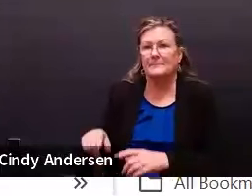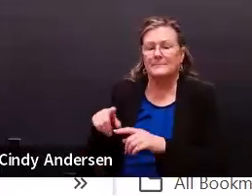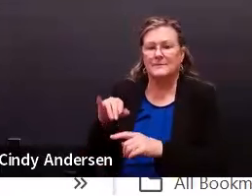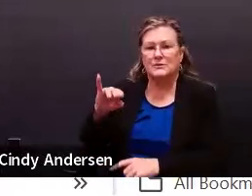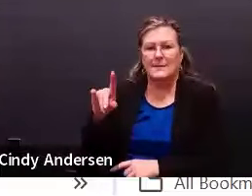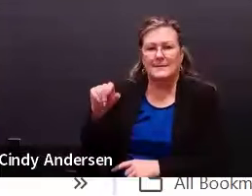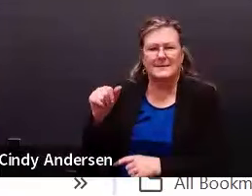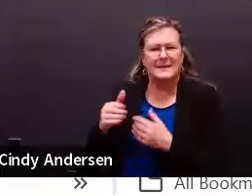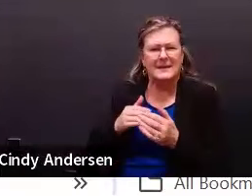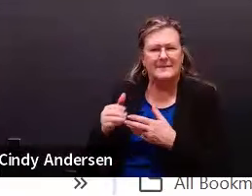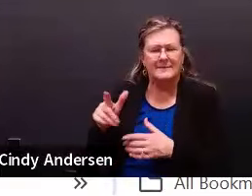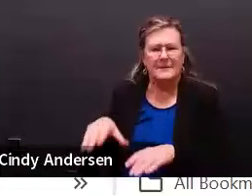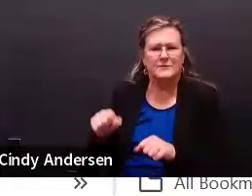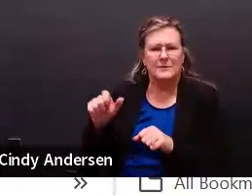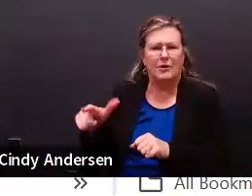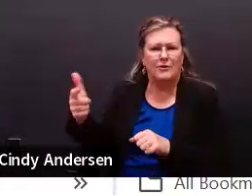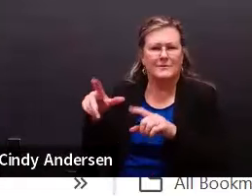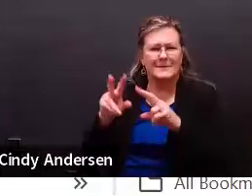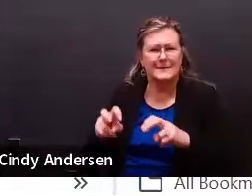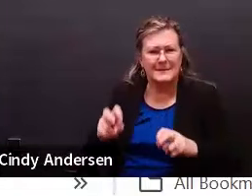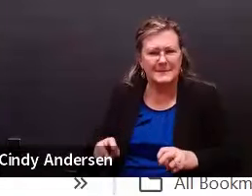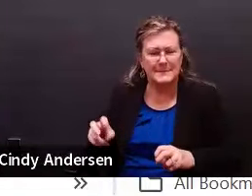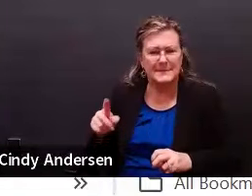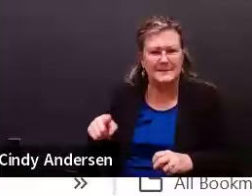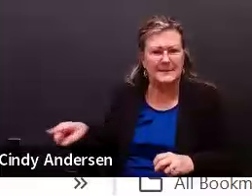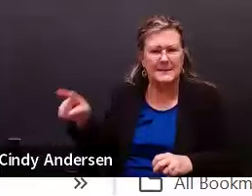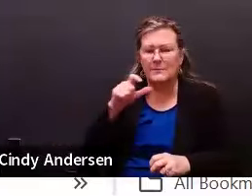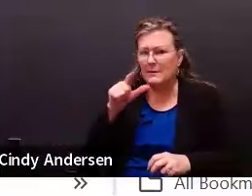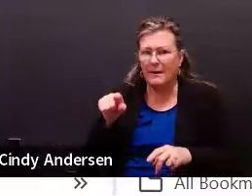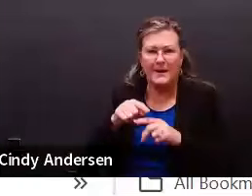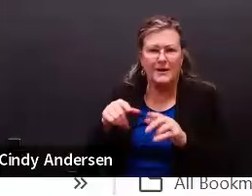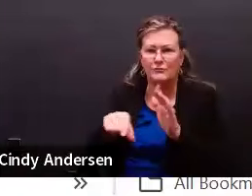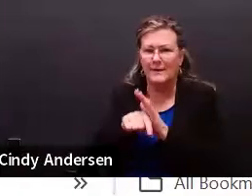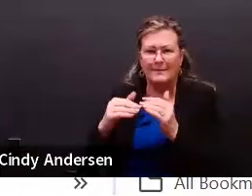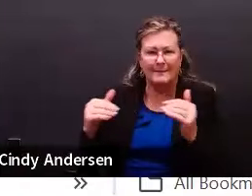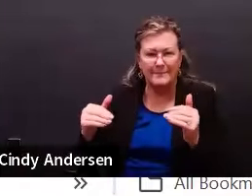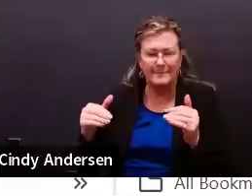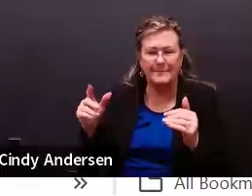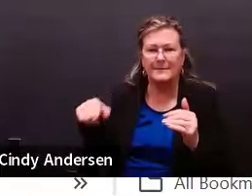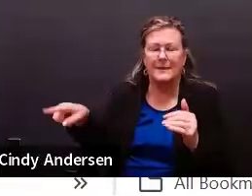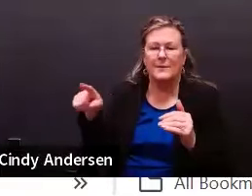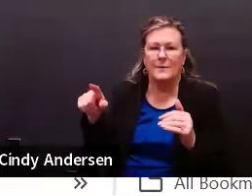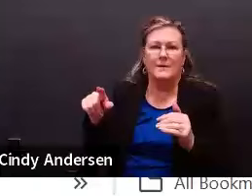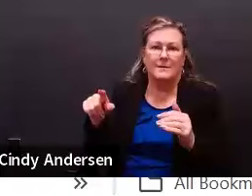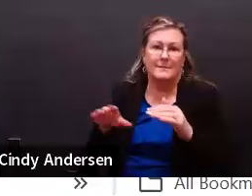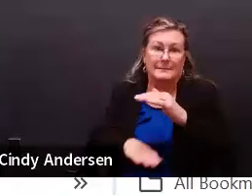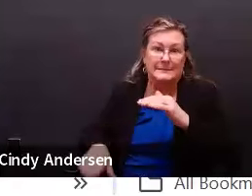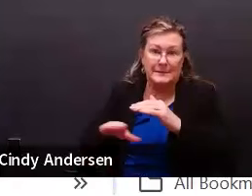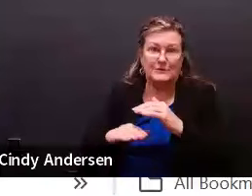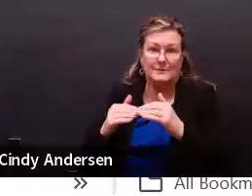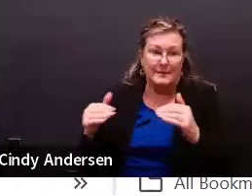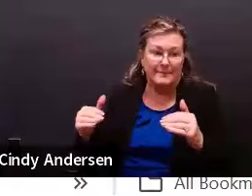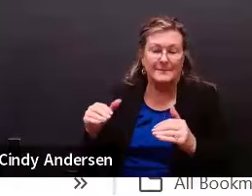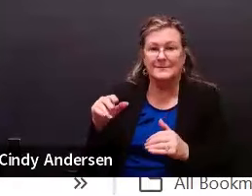they did the alternate assessments and they were not at grade level at all, they were at essential levels,